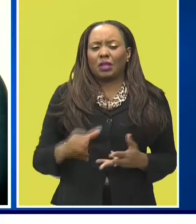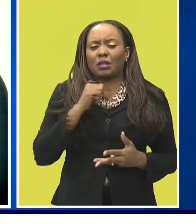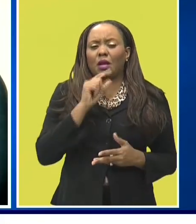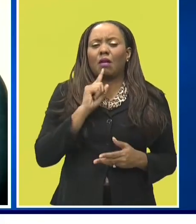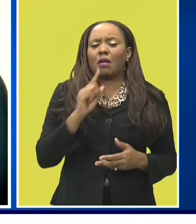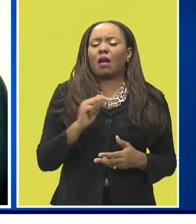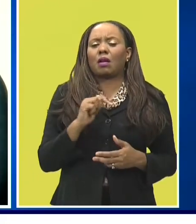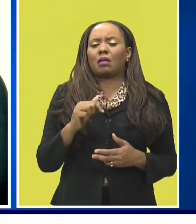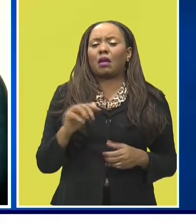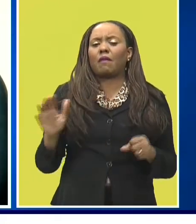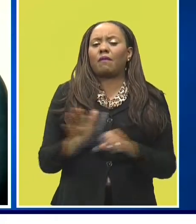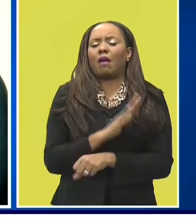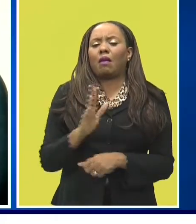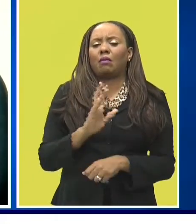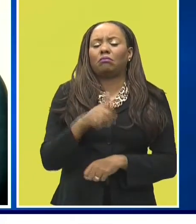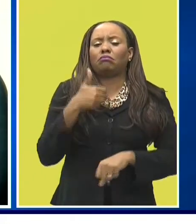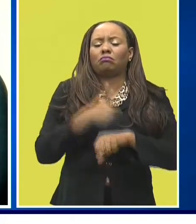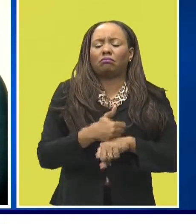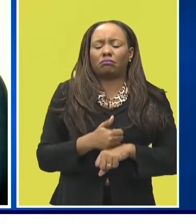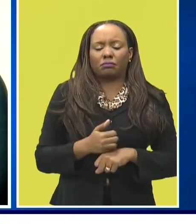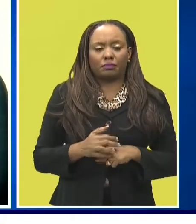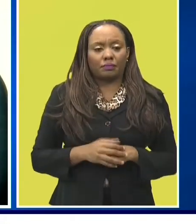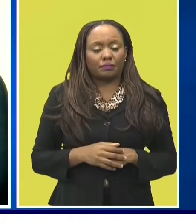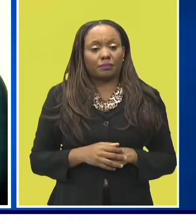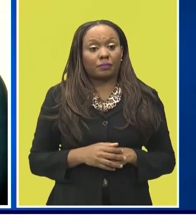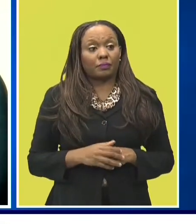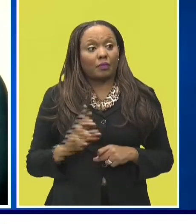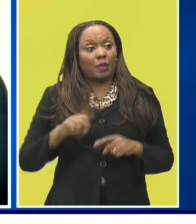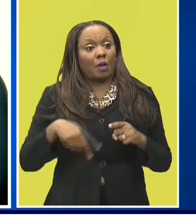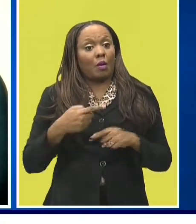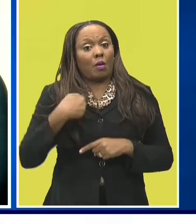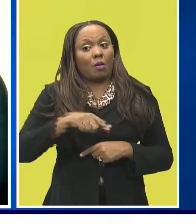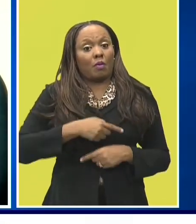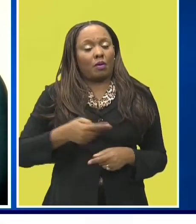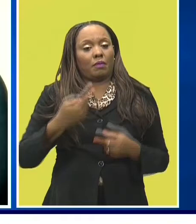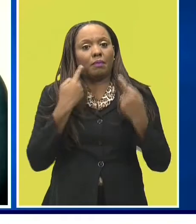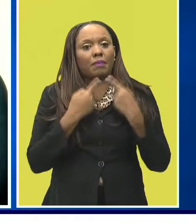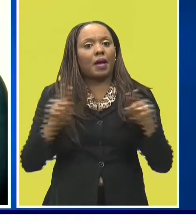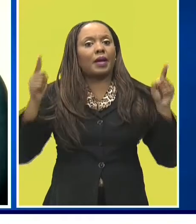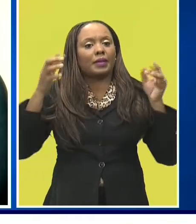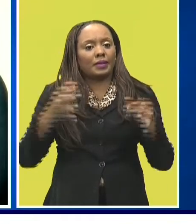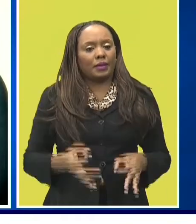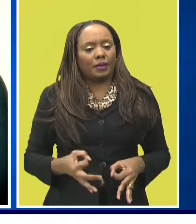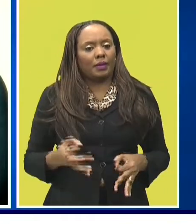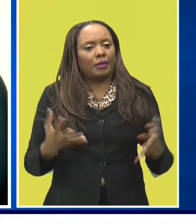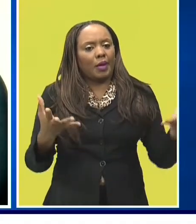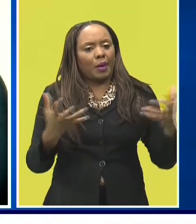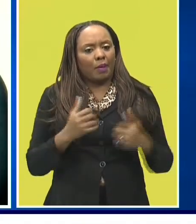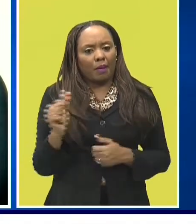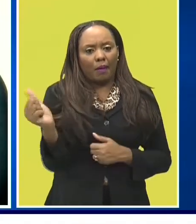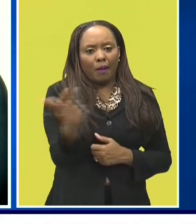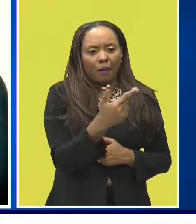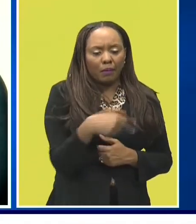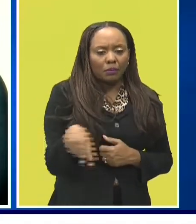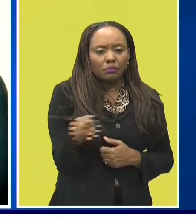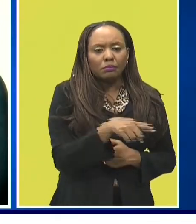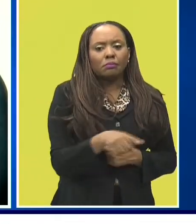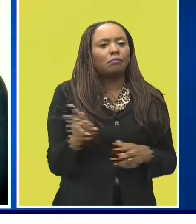we reach a final model, a final product, that the public would have contributed